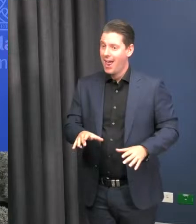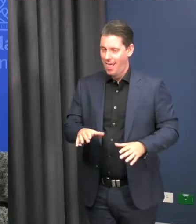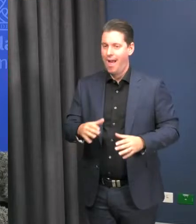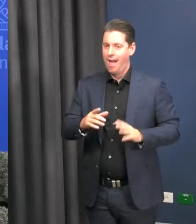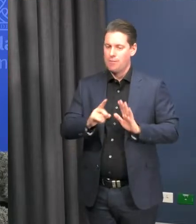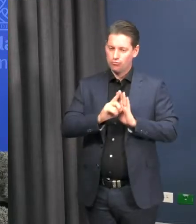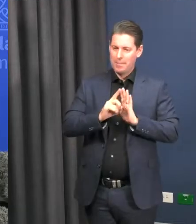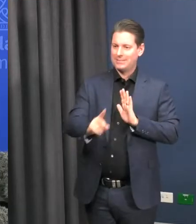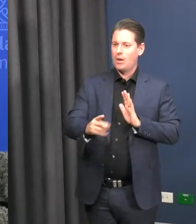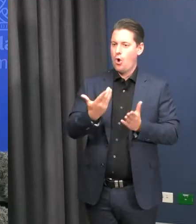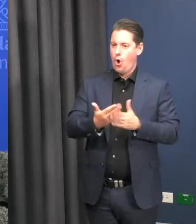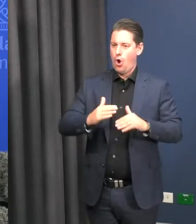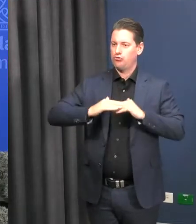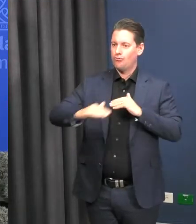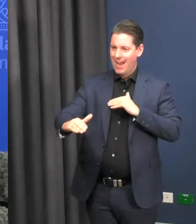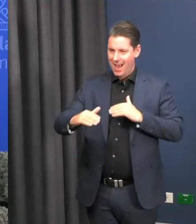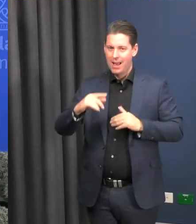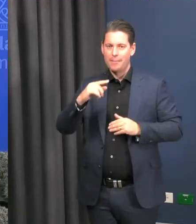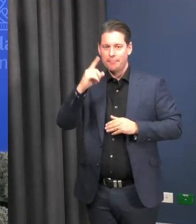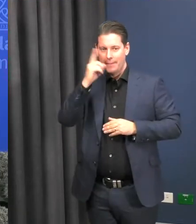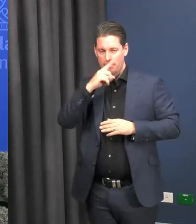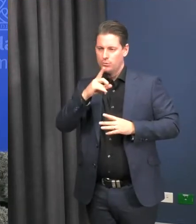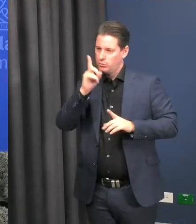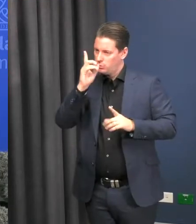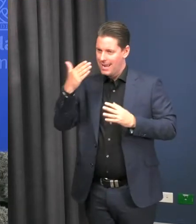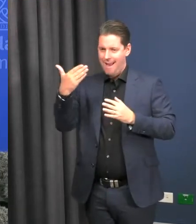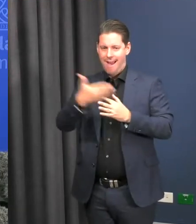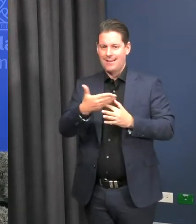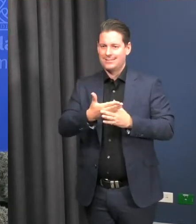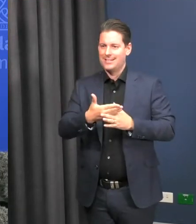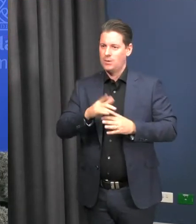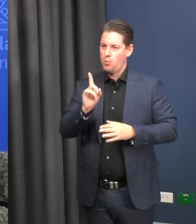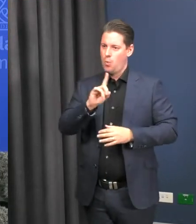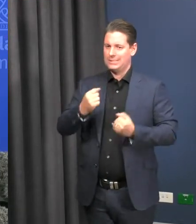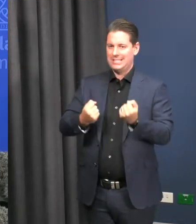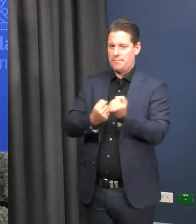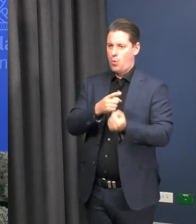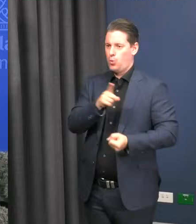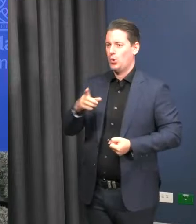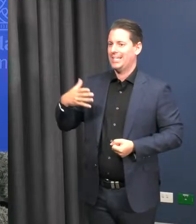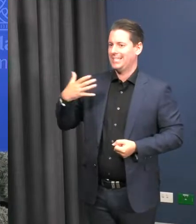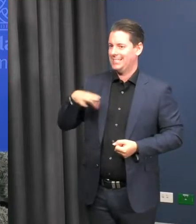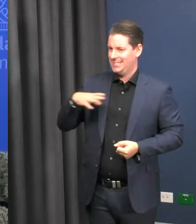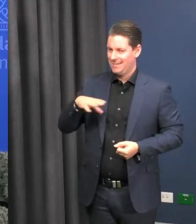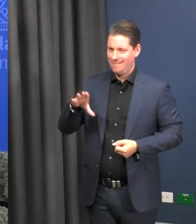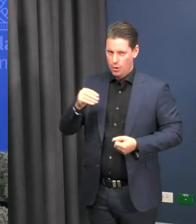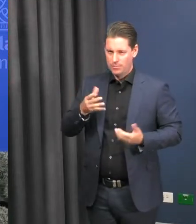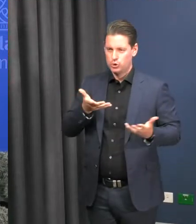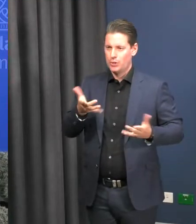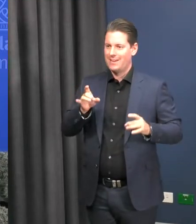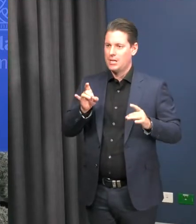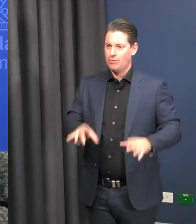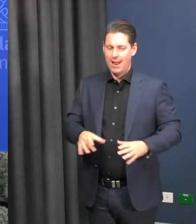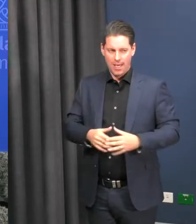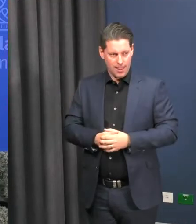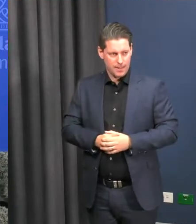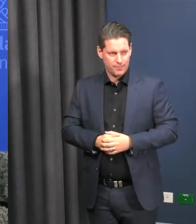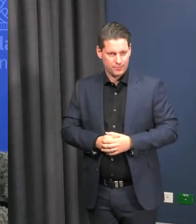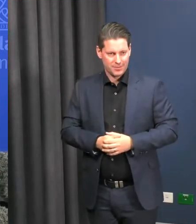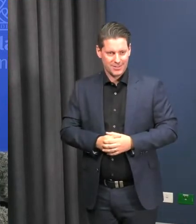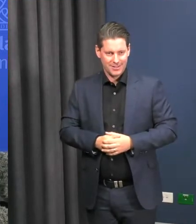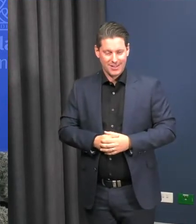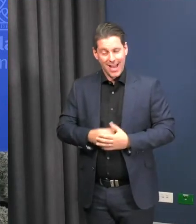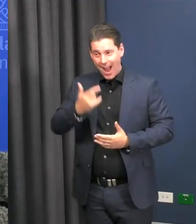sure that people get that assistance when they need it. This has been effective, I've got to say. Unfortunately, there's a lot